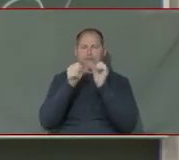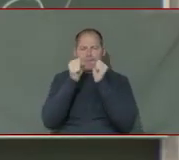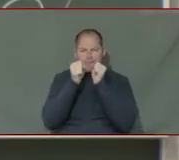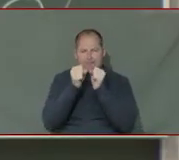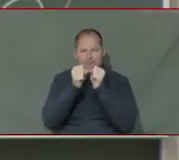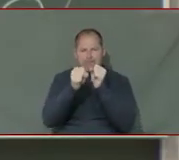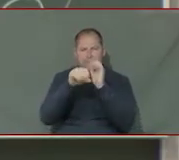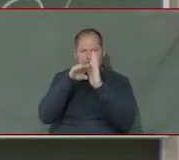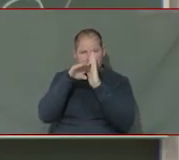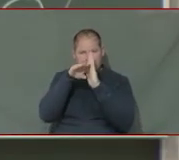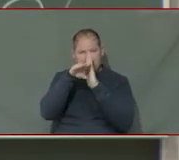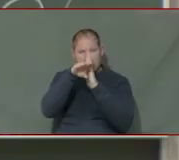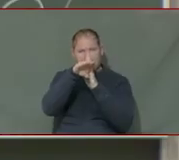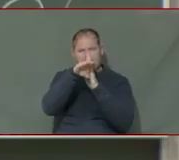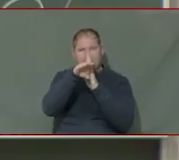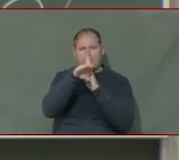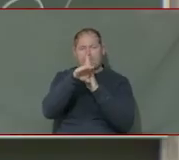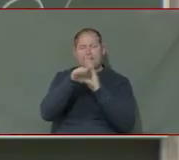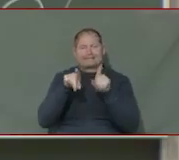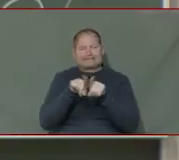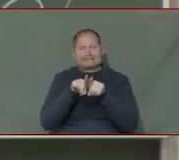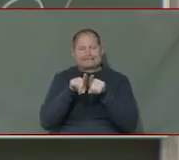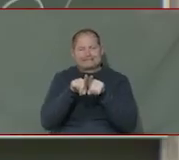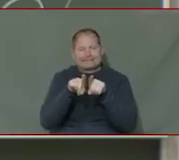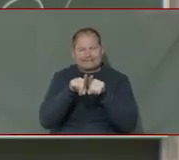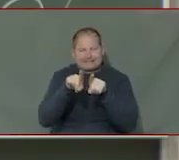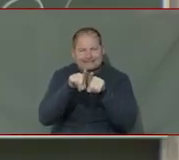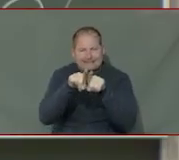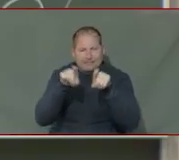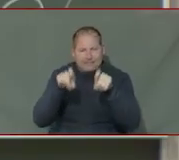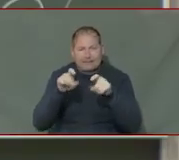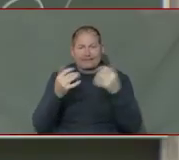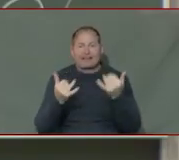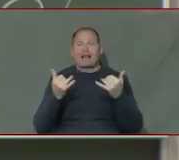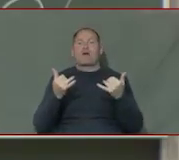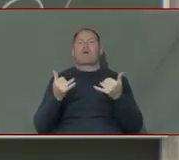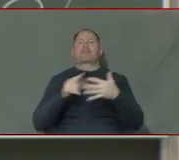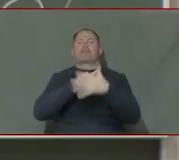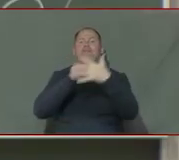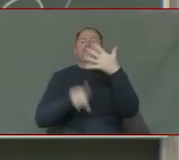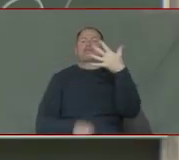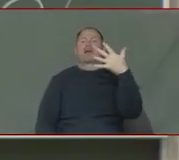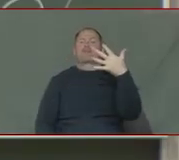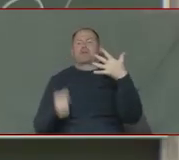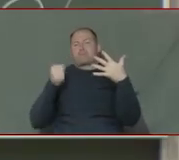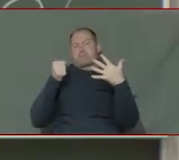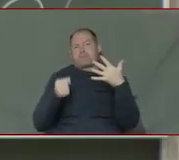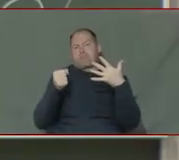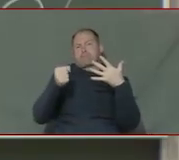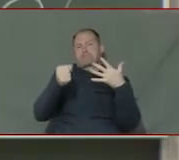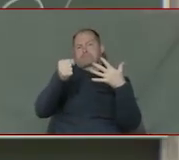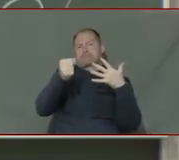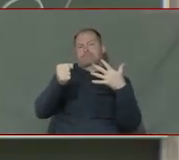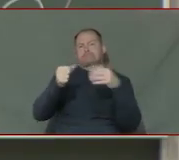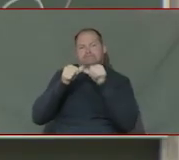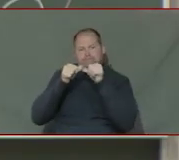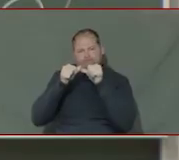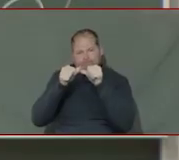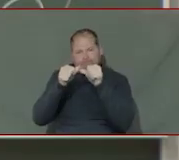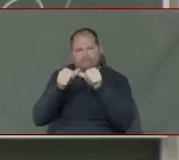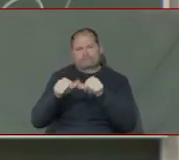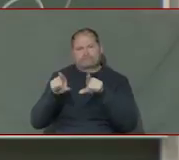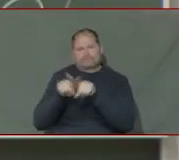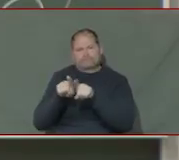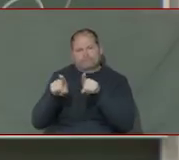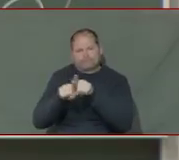the body do to keep these 5 factors constant? That's what he says. He says, I asked the question, what